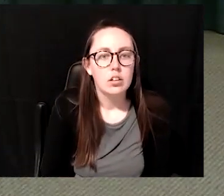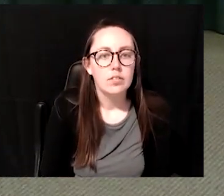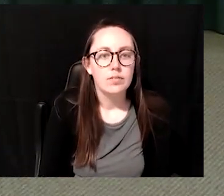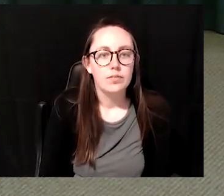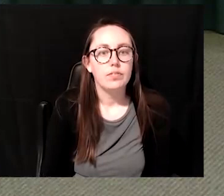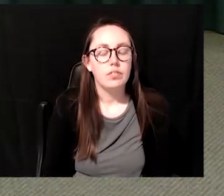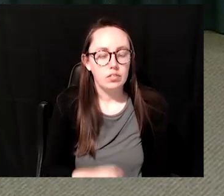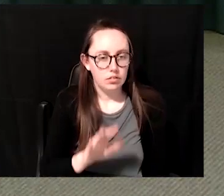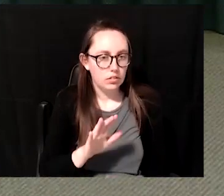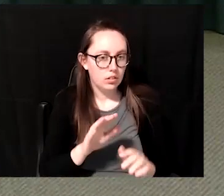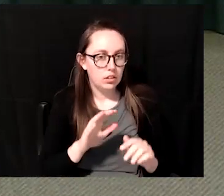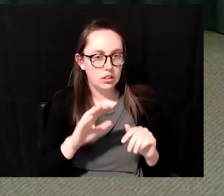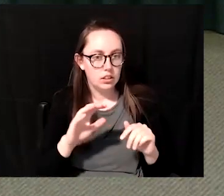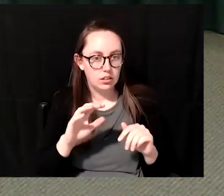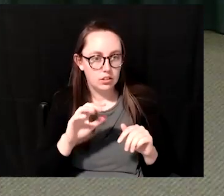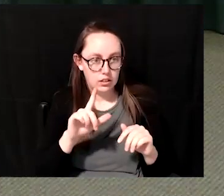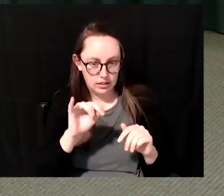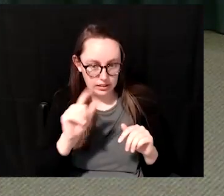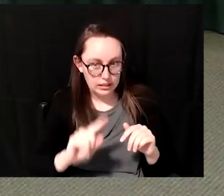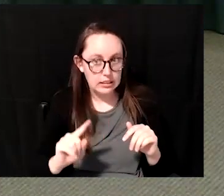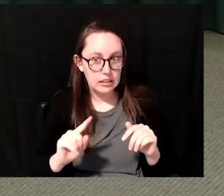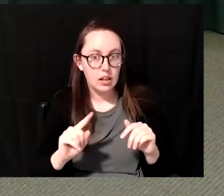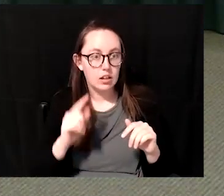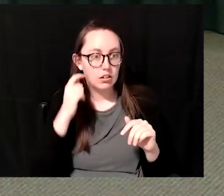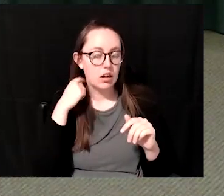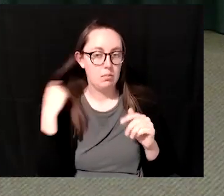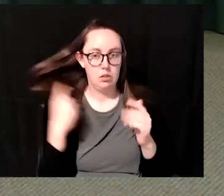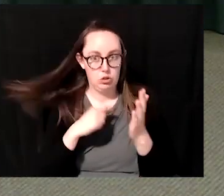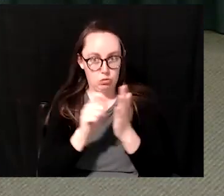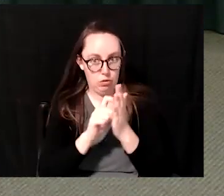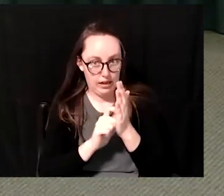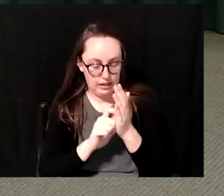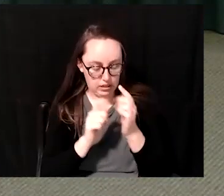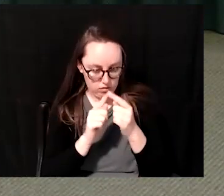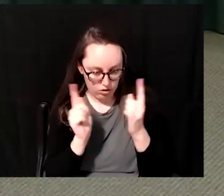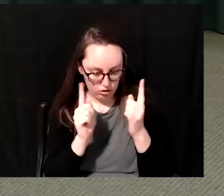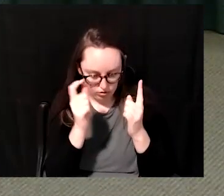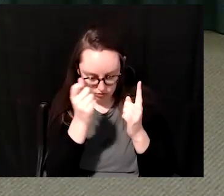yeah and friendly like a member yeah